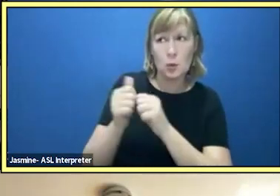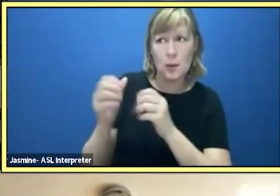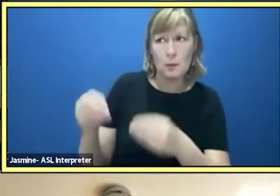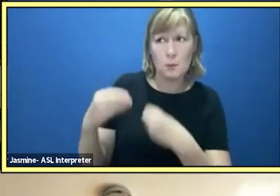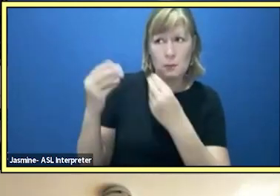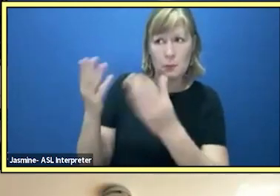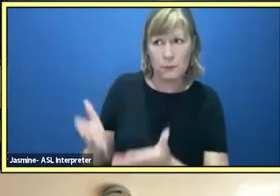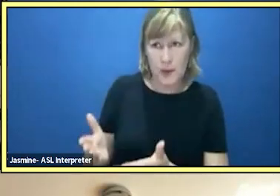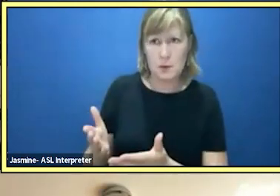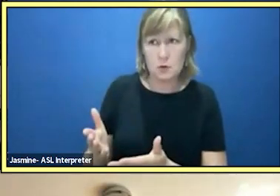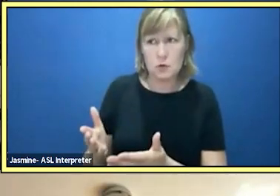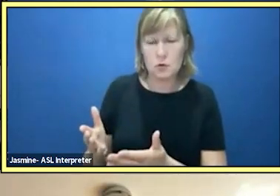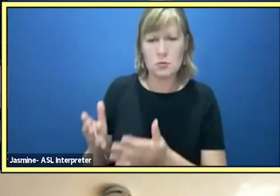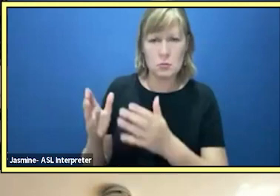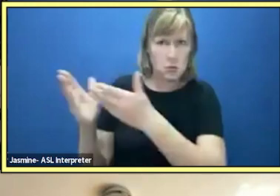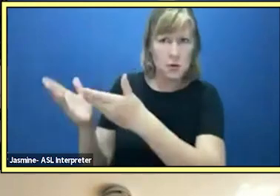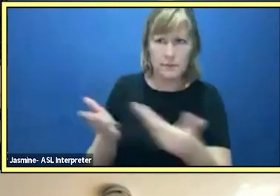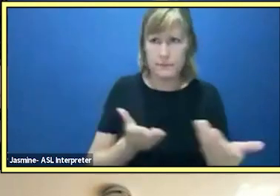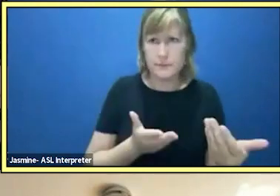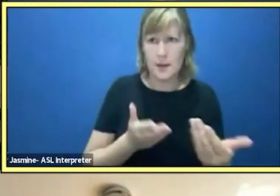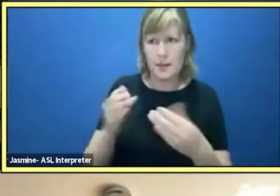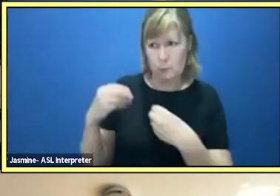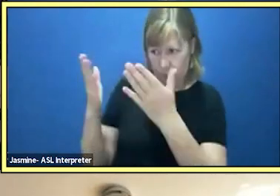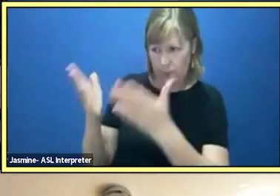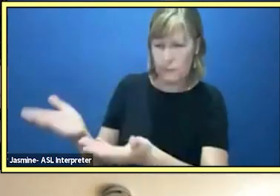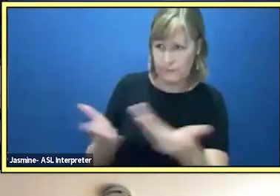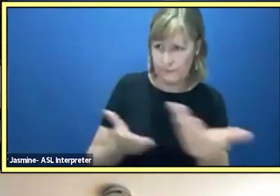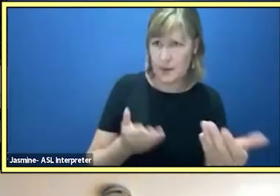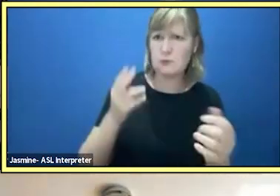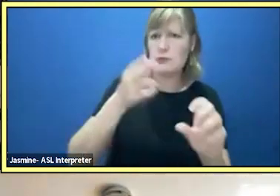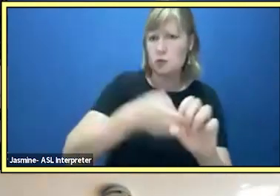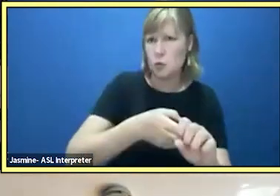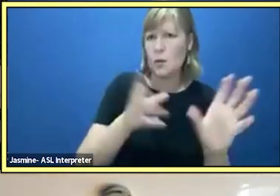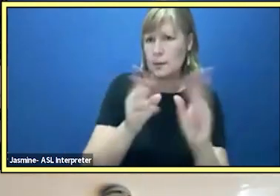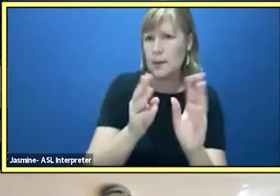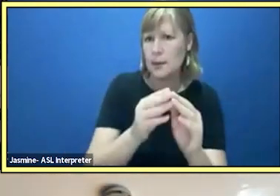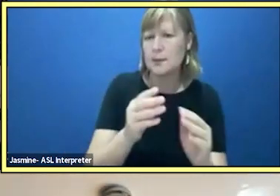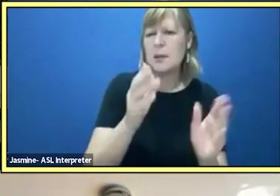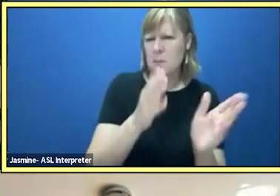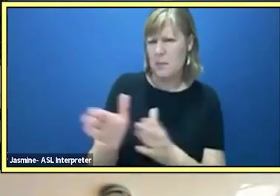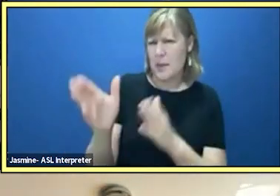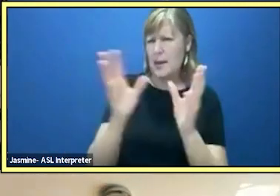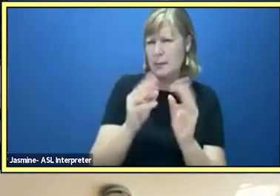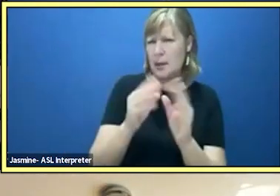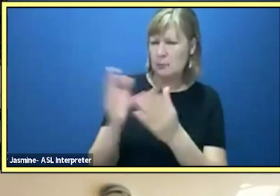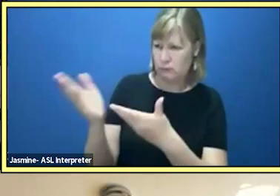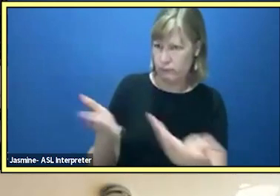planning meetings. So the providers can still be a part of those planning meetings. They're just not the ones writing the plan.